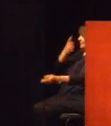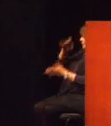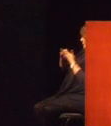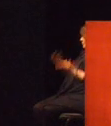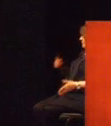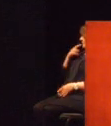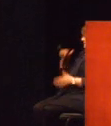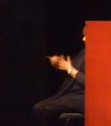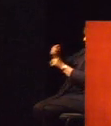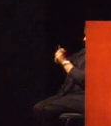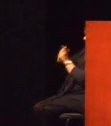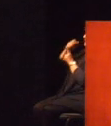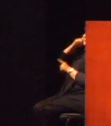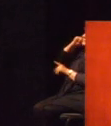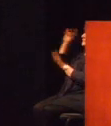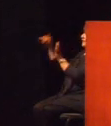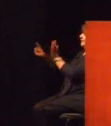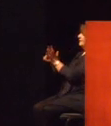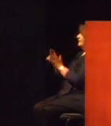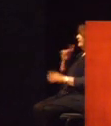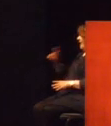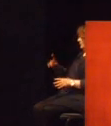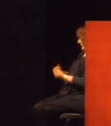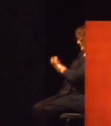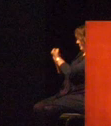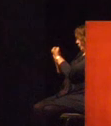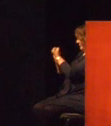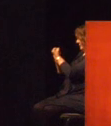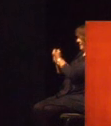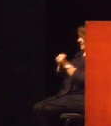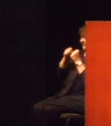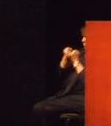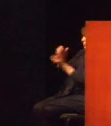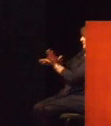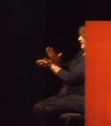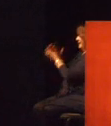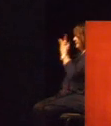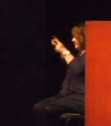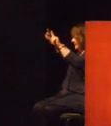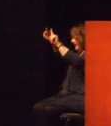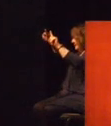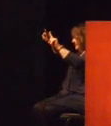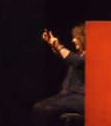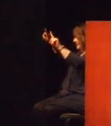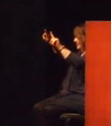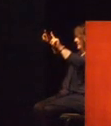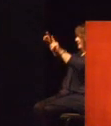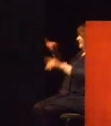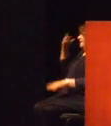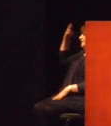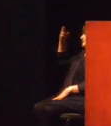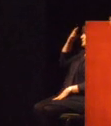that a positive racial identity actually supports social and academic success. And this is why